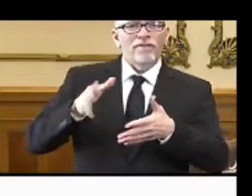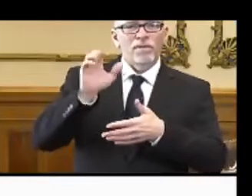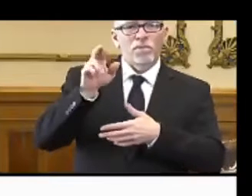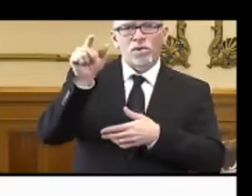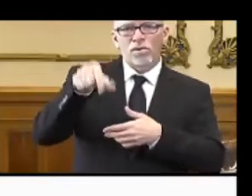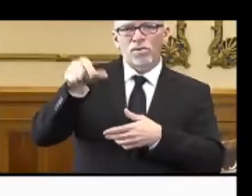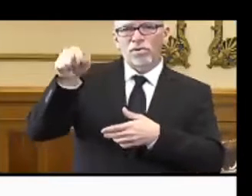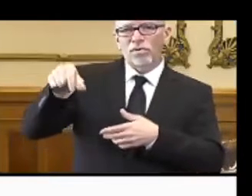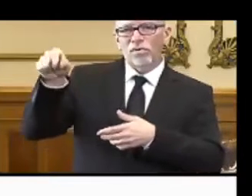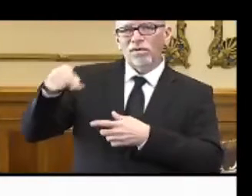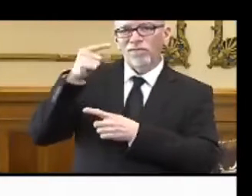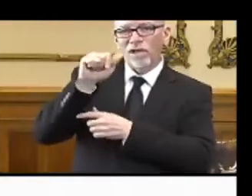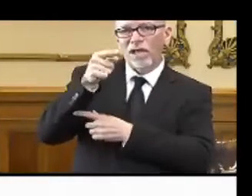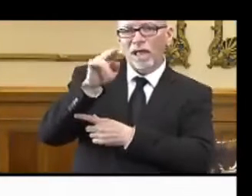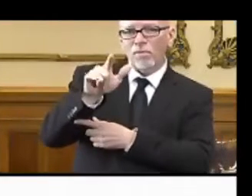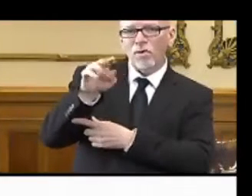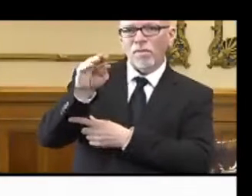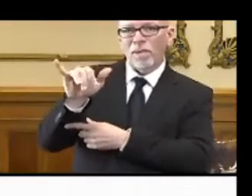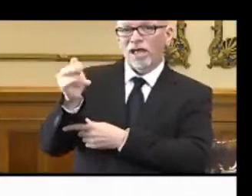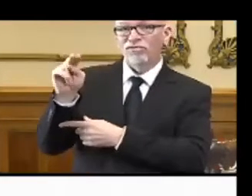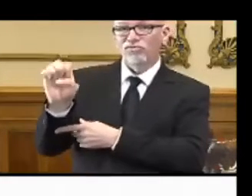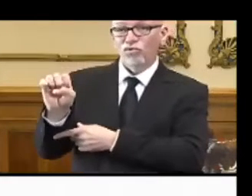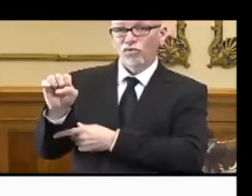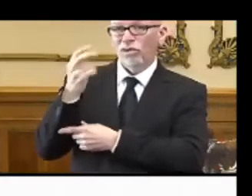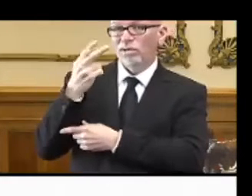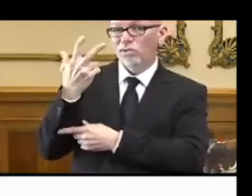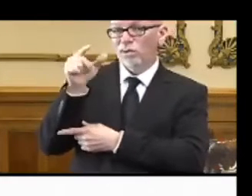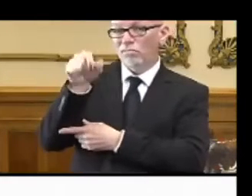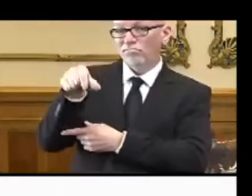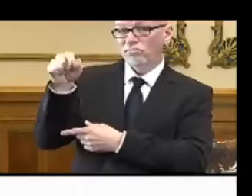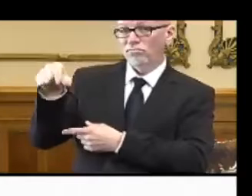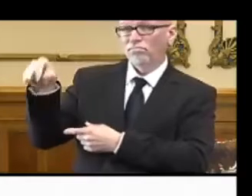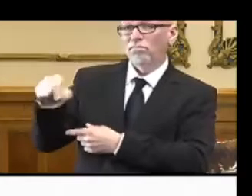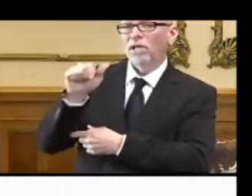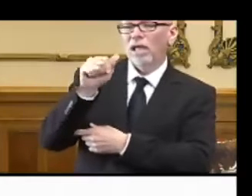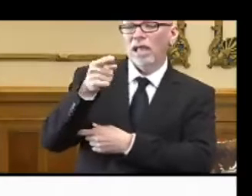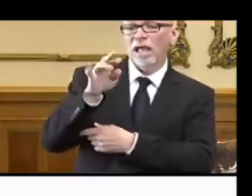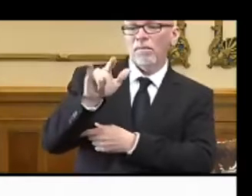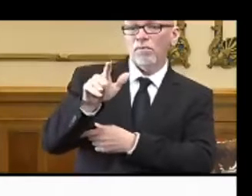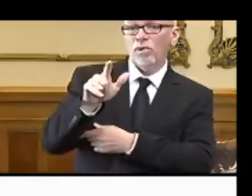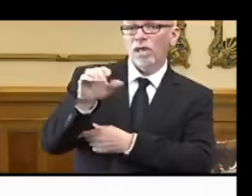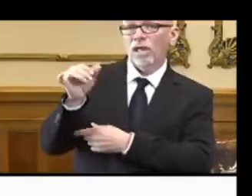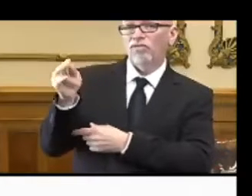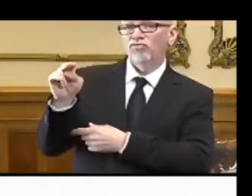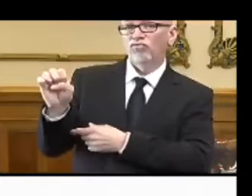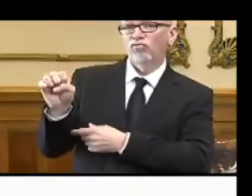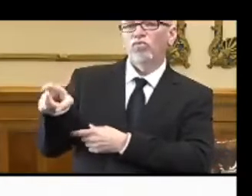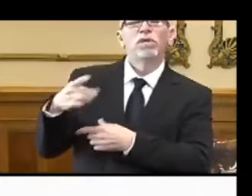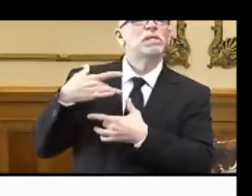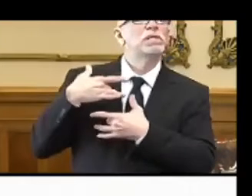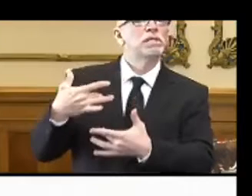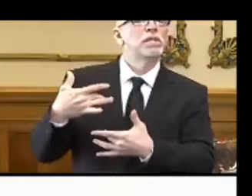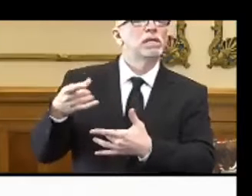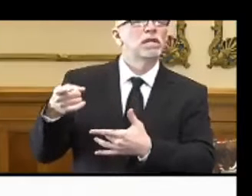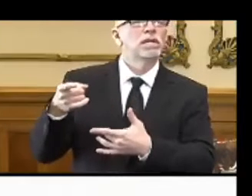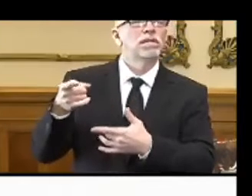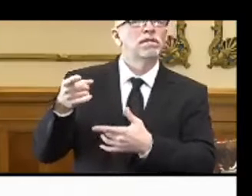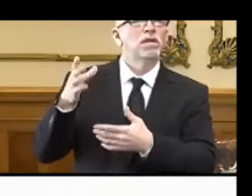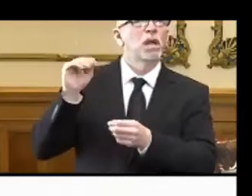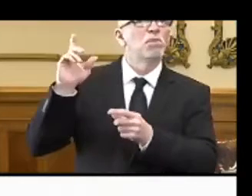in April, May, and June. As you can see, April and June have generally been and continue to